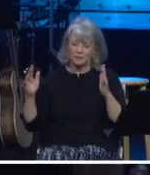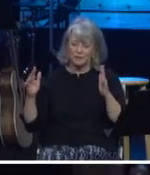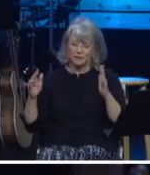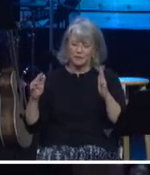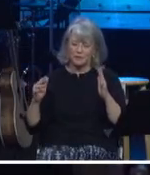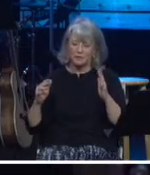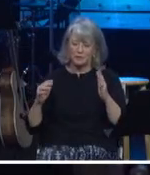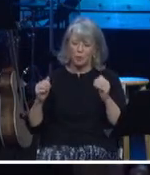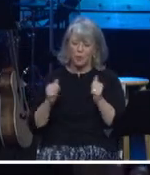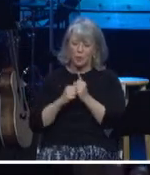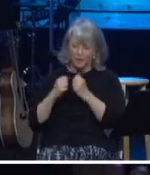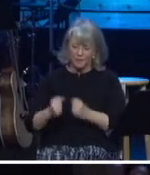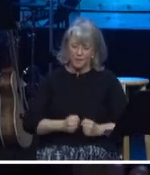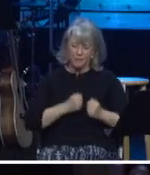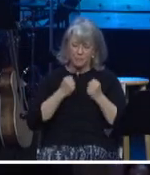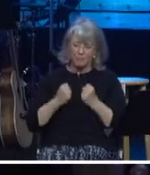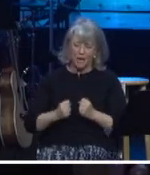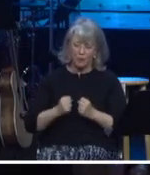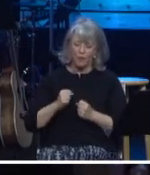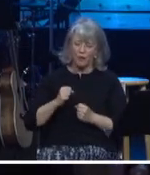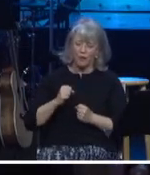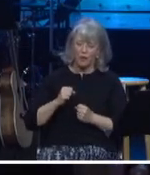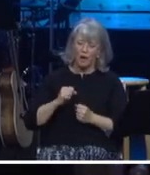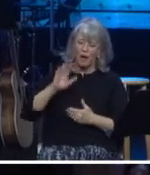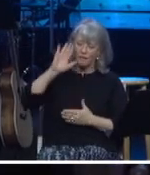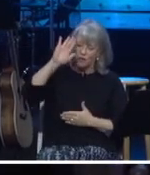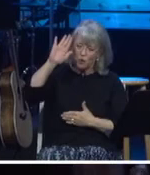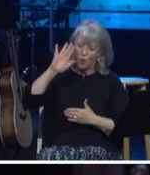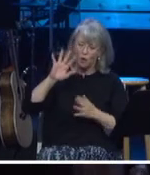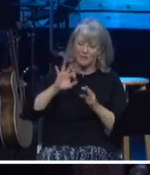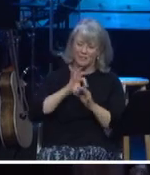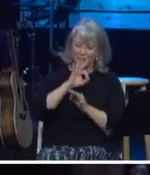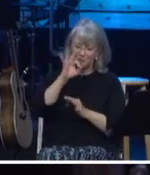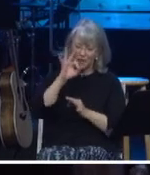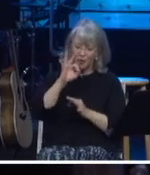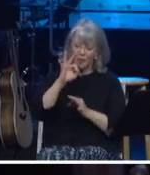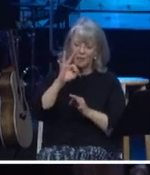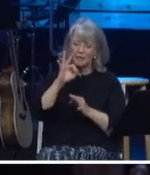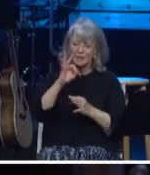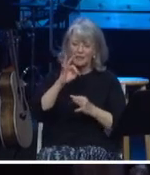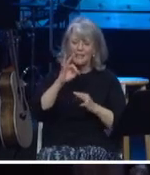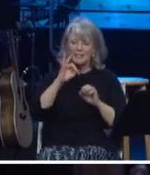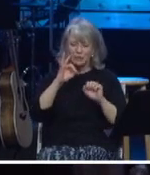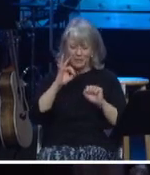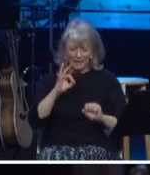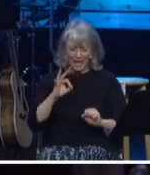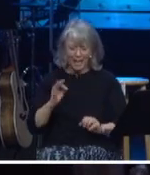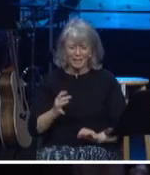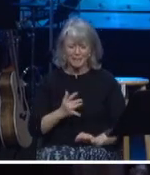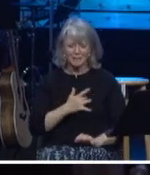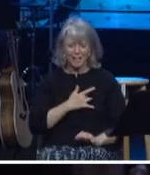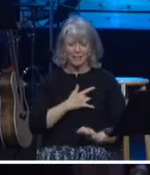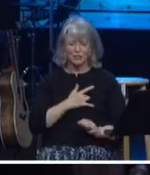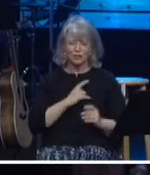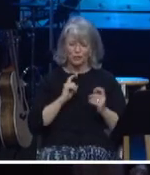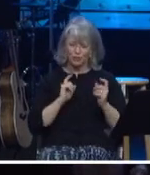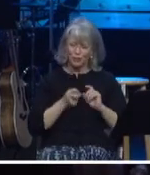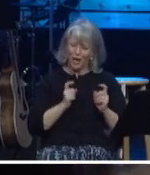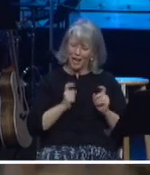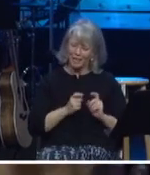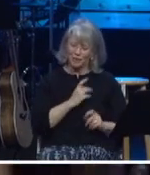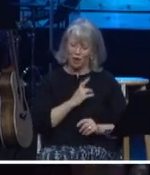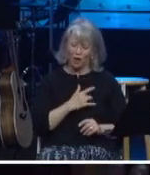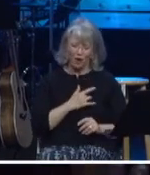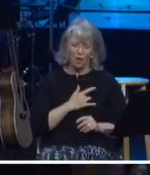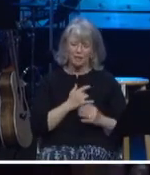and through the power of Your Spirit, You can change our hearts to be filled with faith